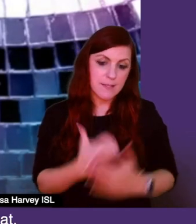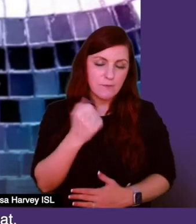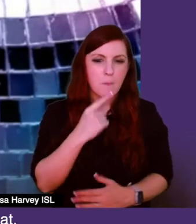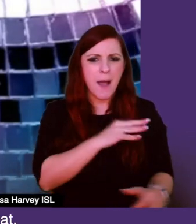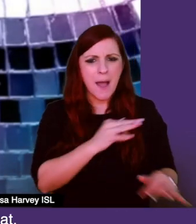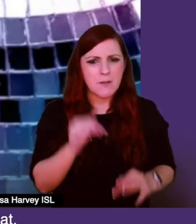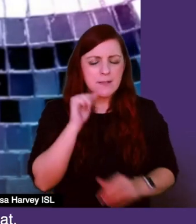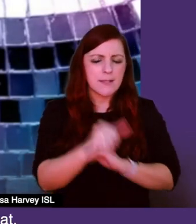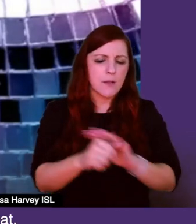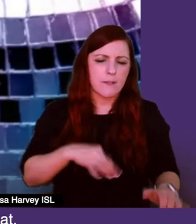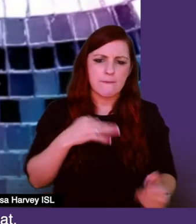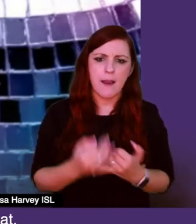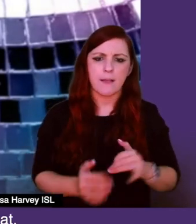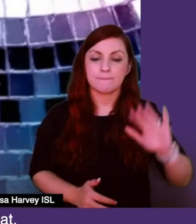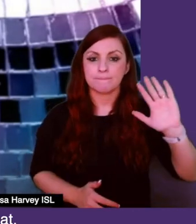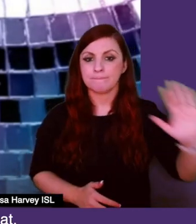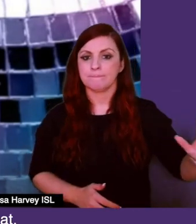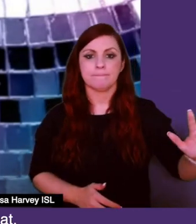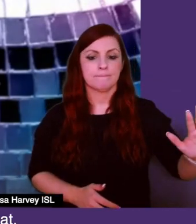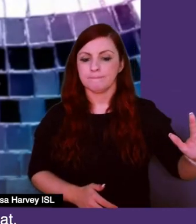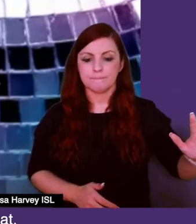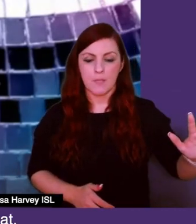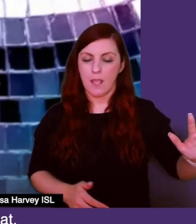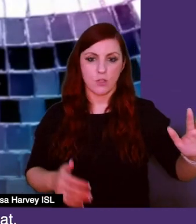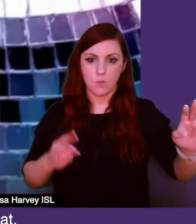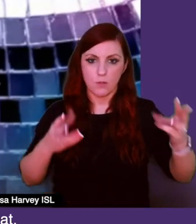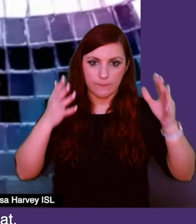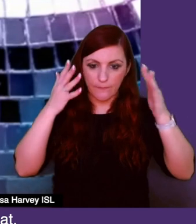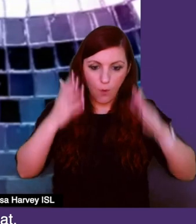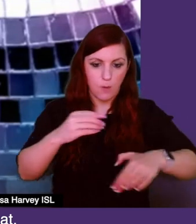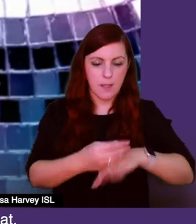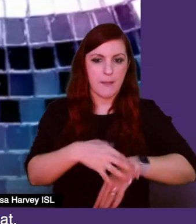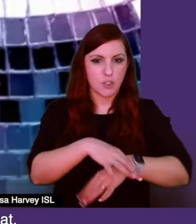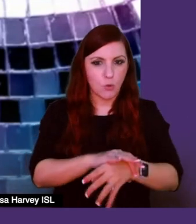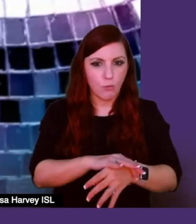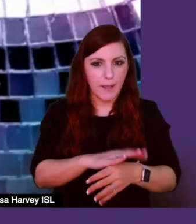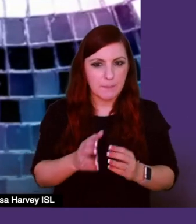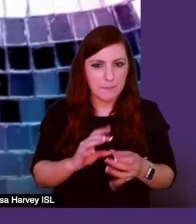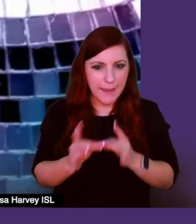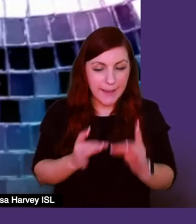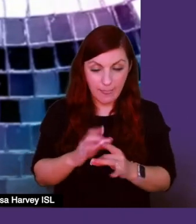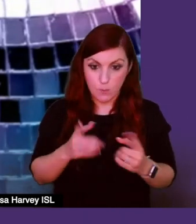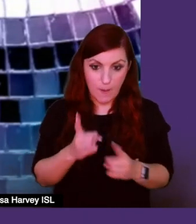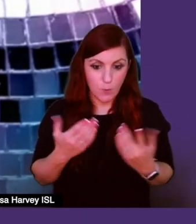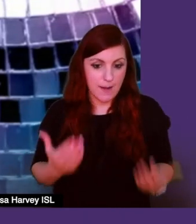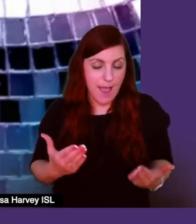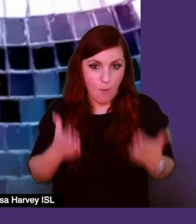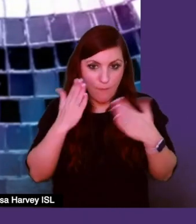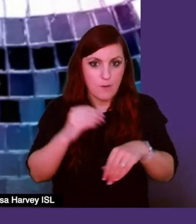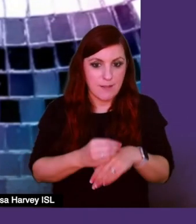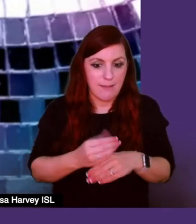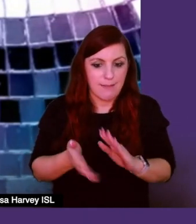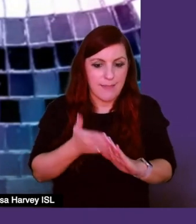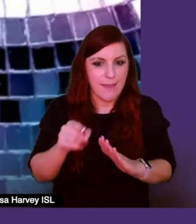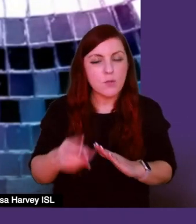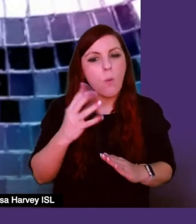after that experience, I just said, you know what, I think I need to put my heart and soul into my jewellery brand. And that's what I'm doing now.